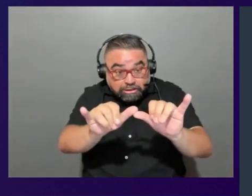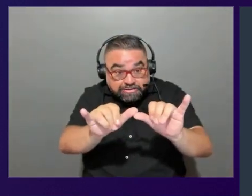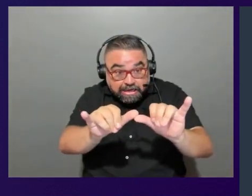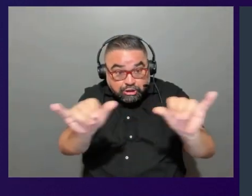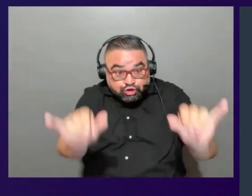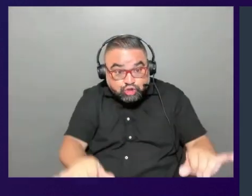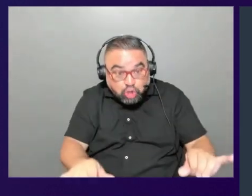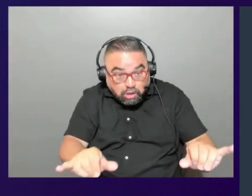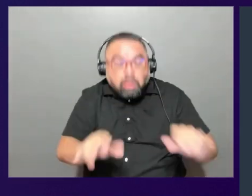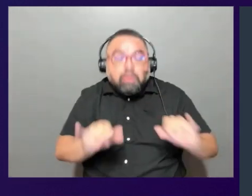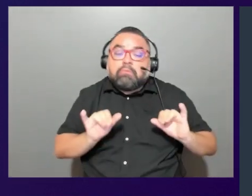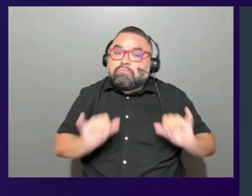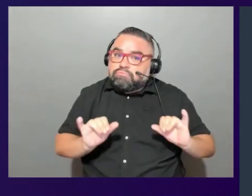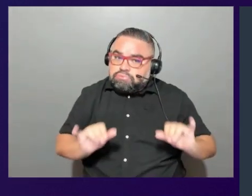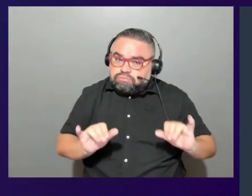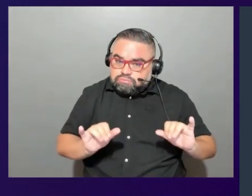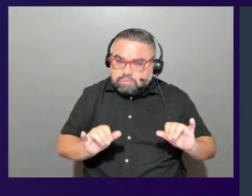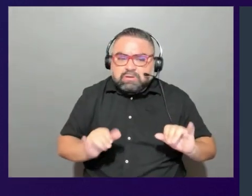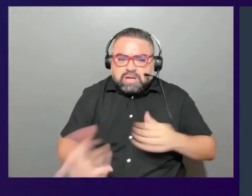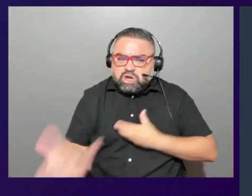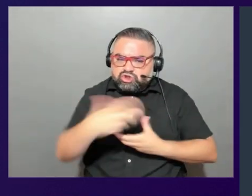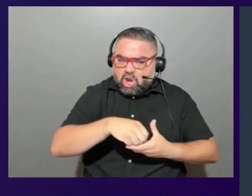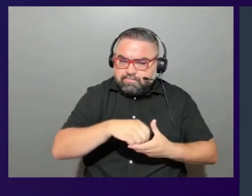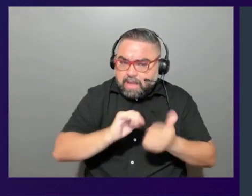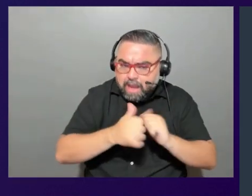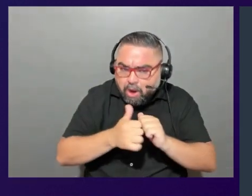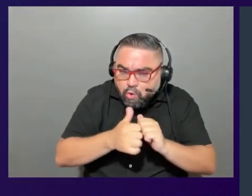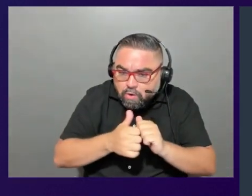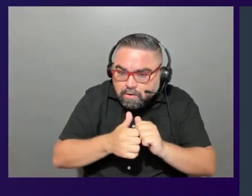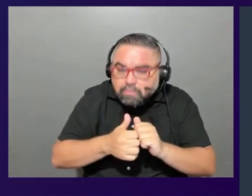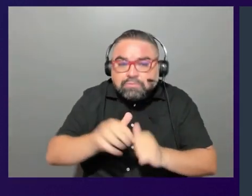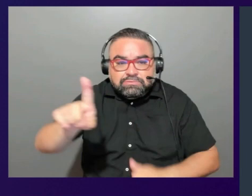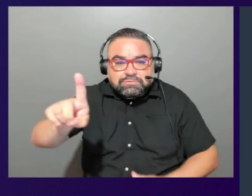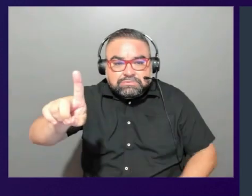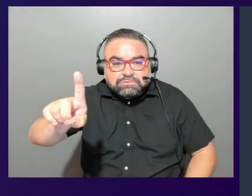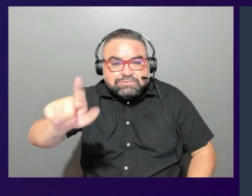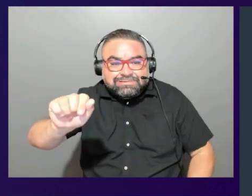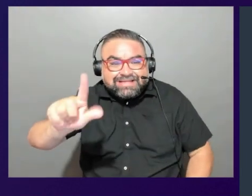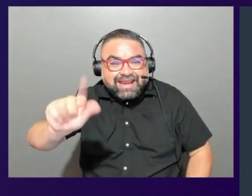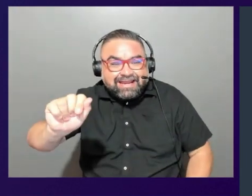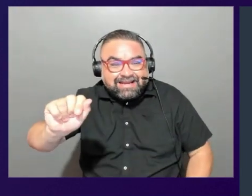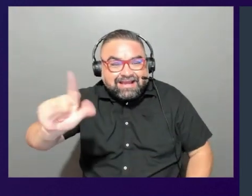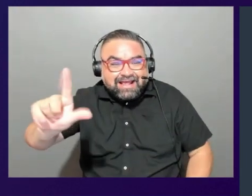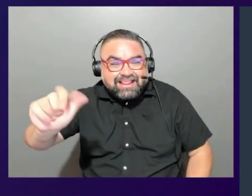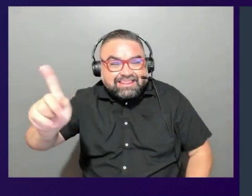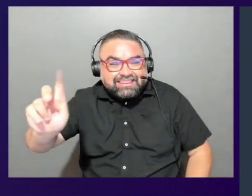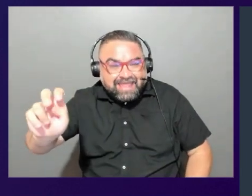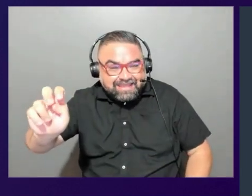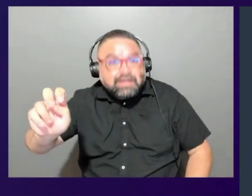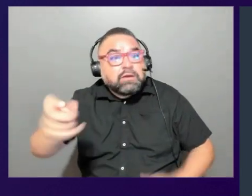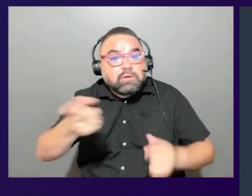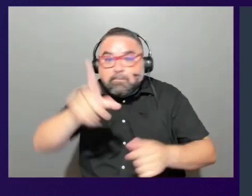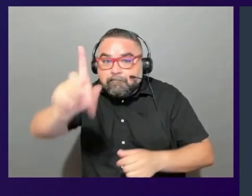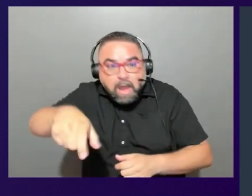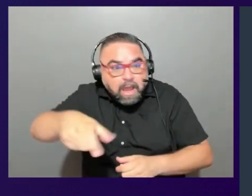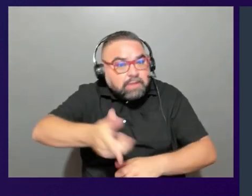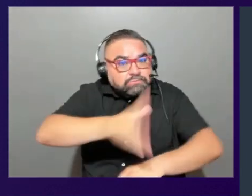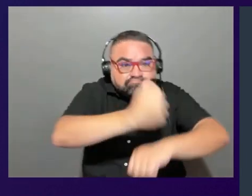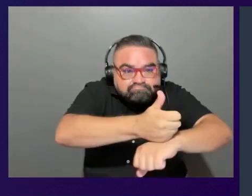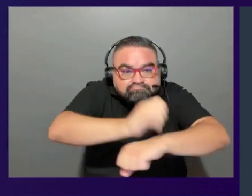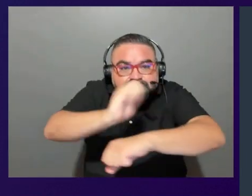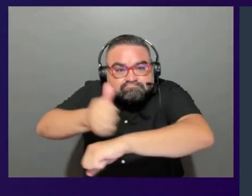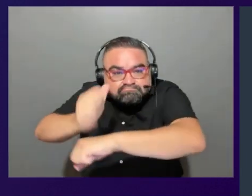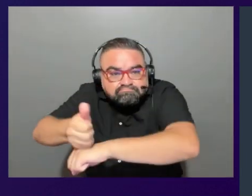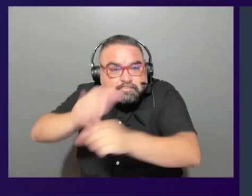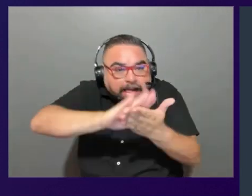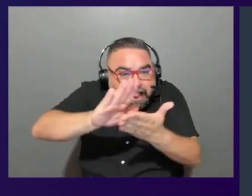a data lake, you need to integrate a lot of data sources, get them centralized, get them cataloged, cleansed,